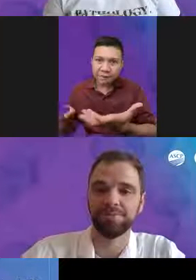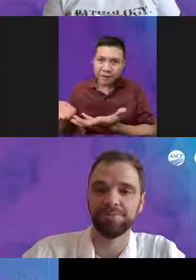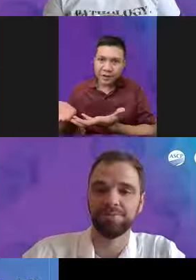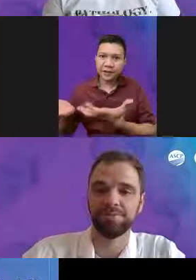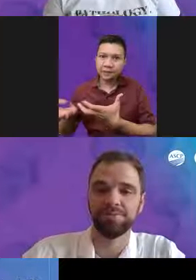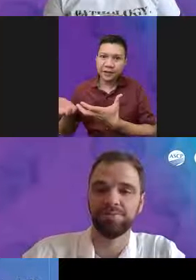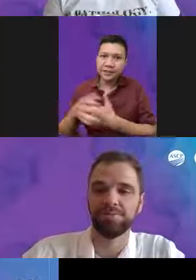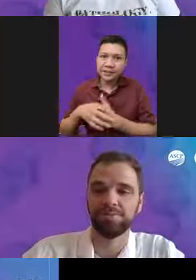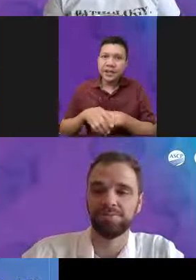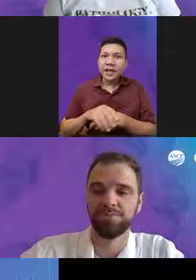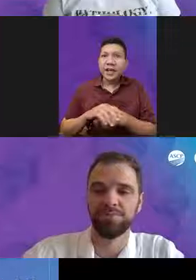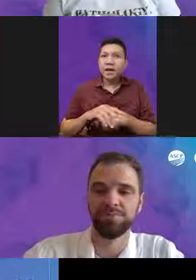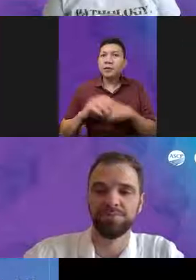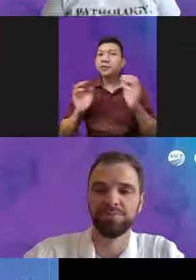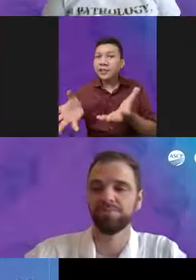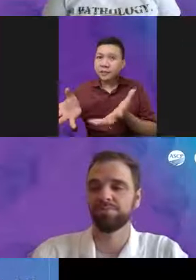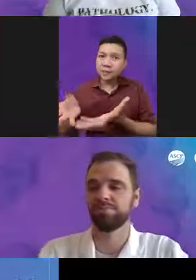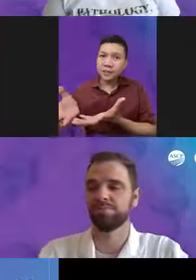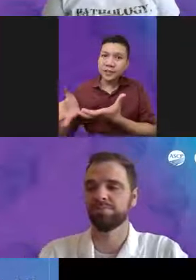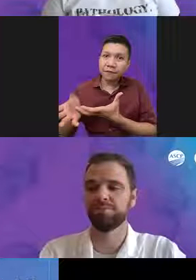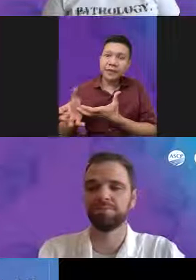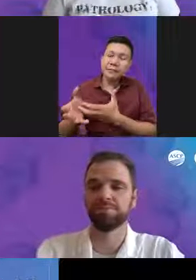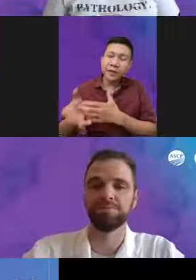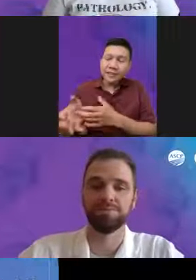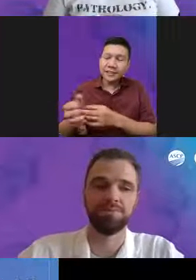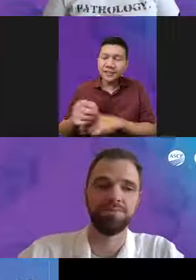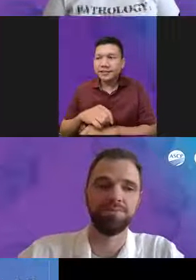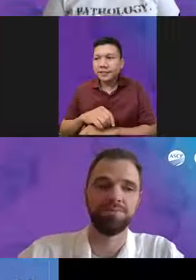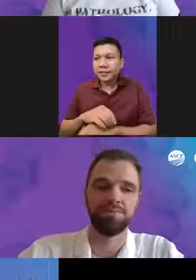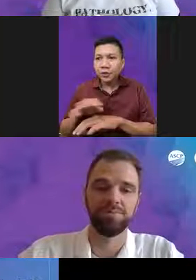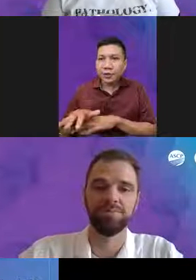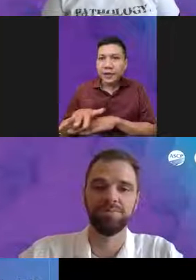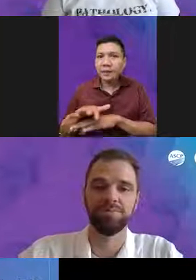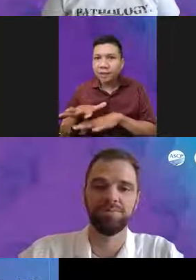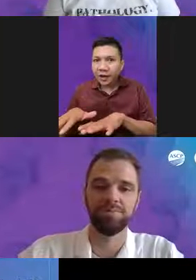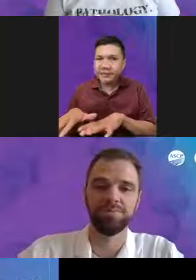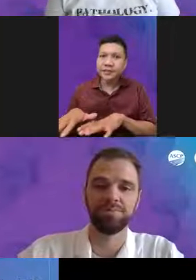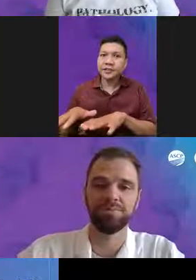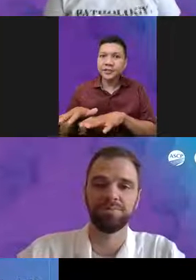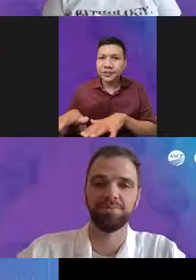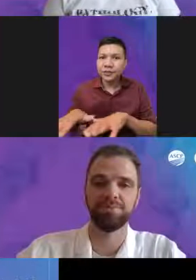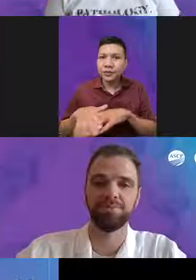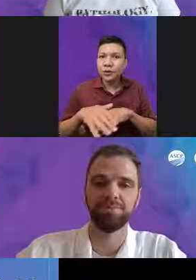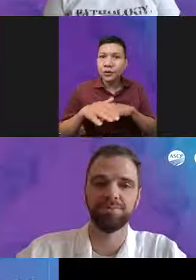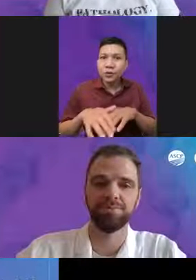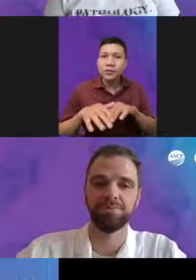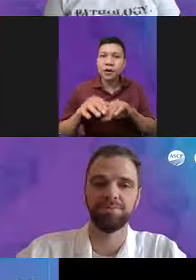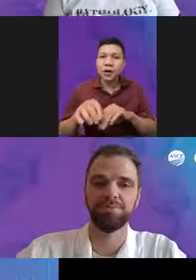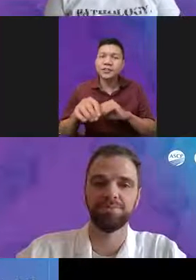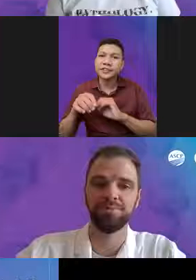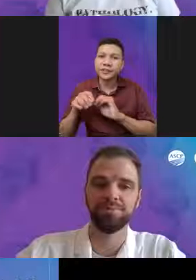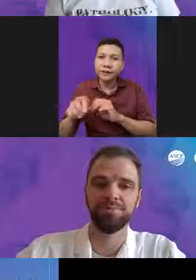triggers the formation of red cells? What triggers the formation of red cells is usually hypoxic conditions or